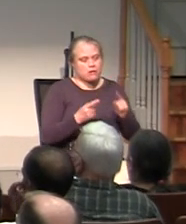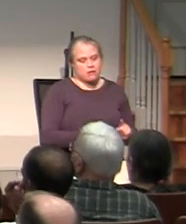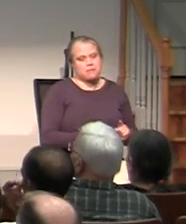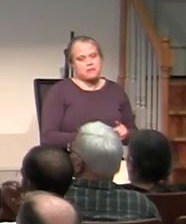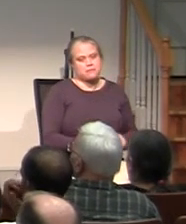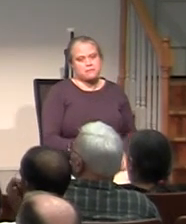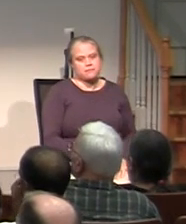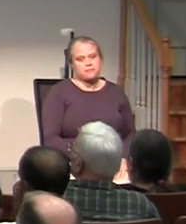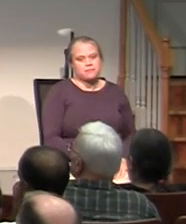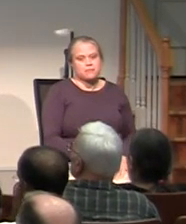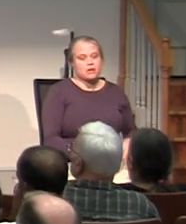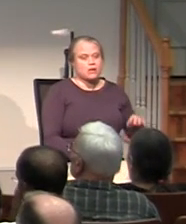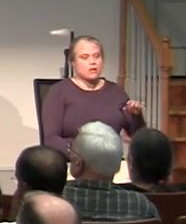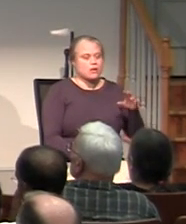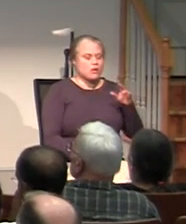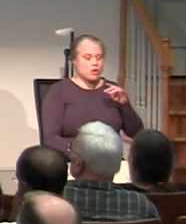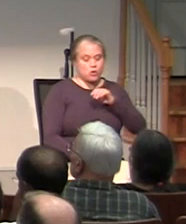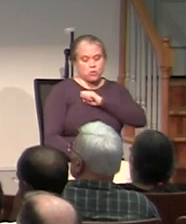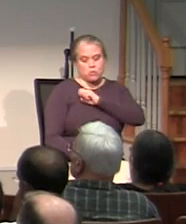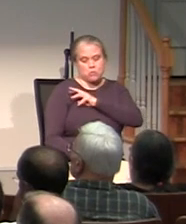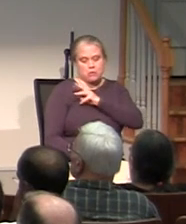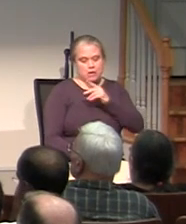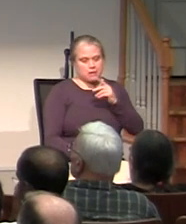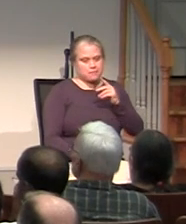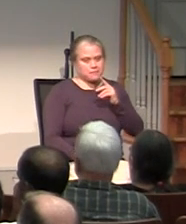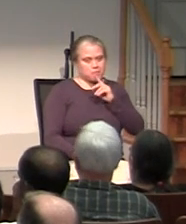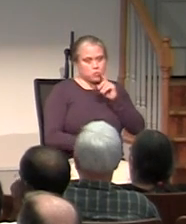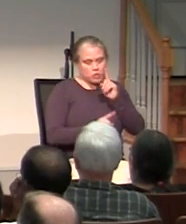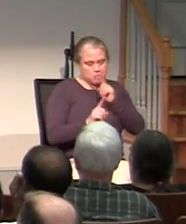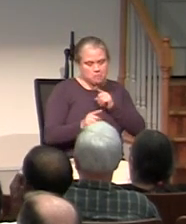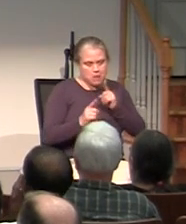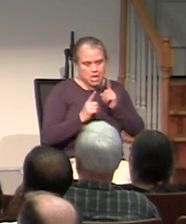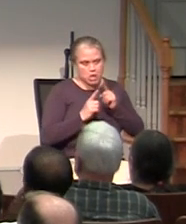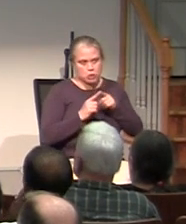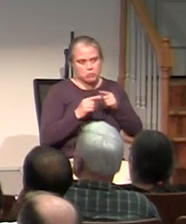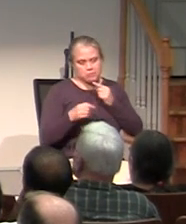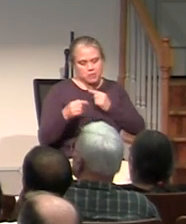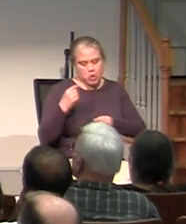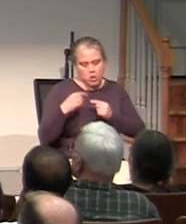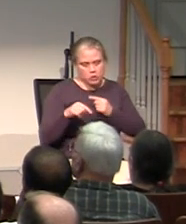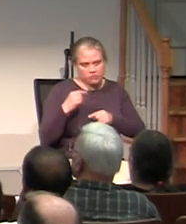When Brother Wagner, Ellen White, responded to this controversy,